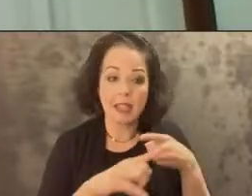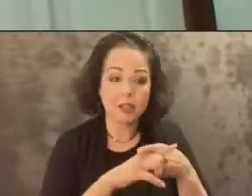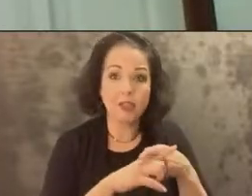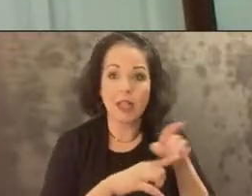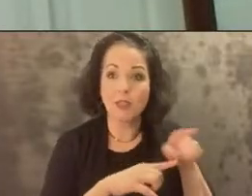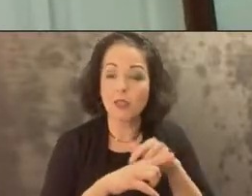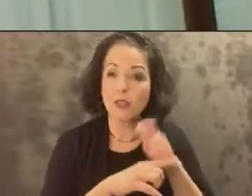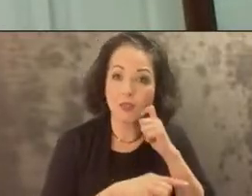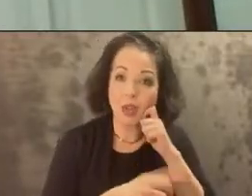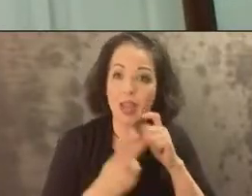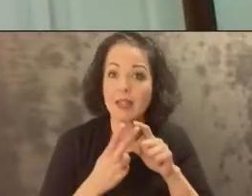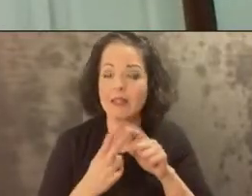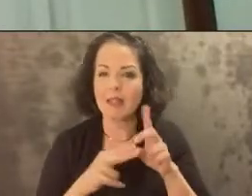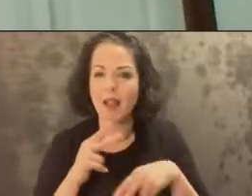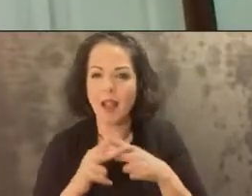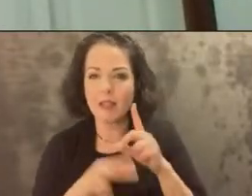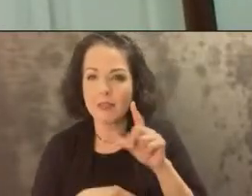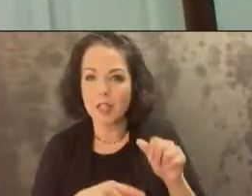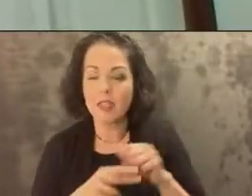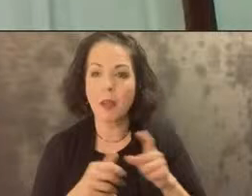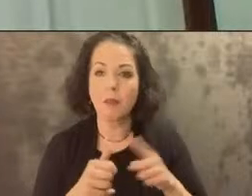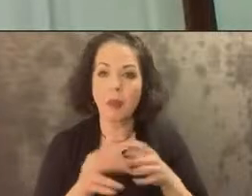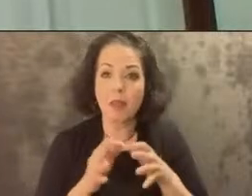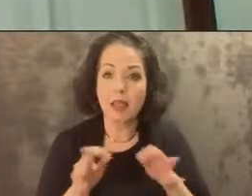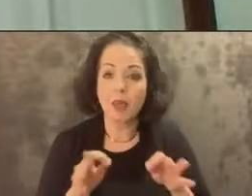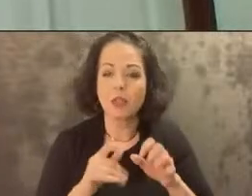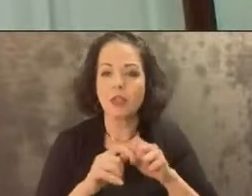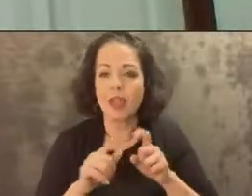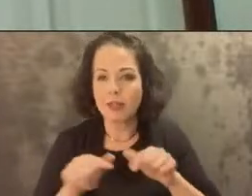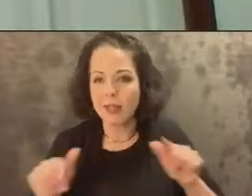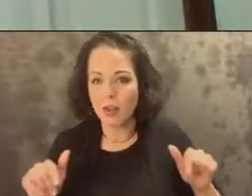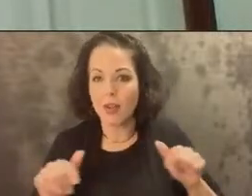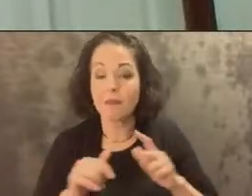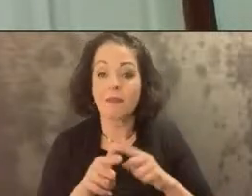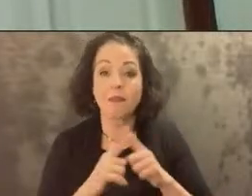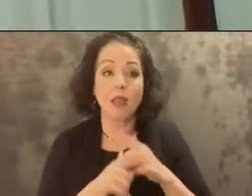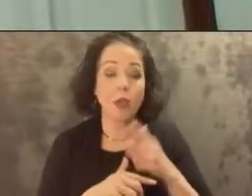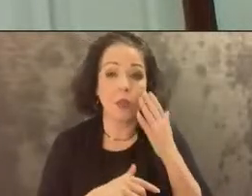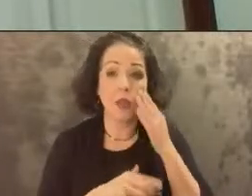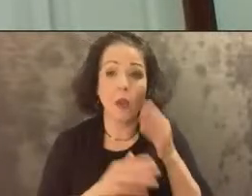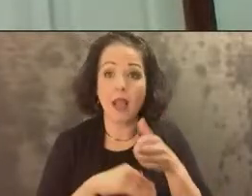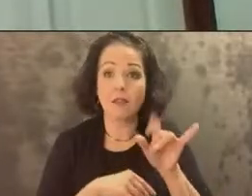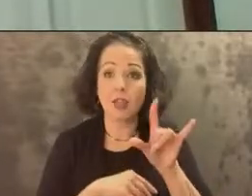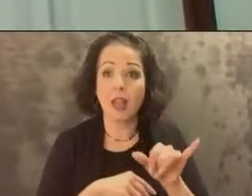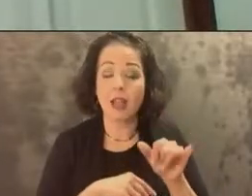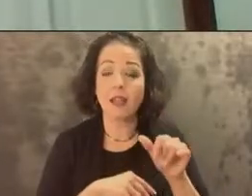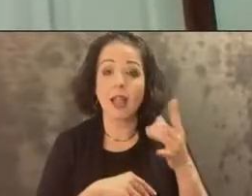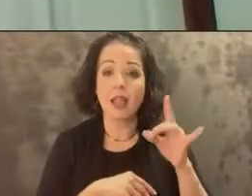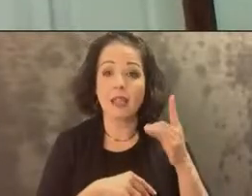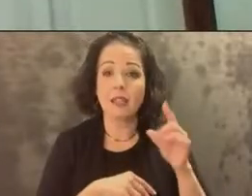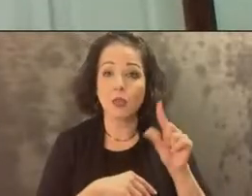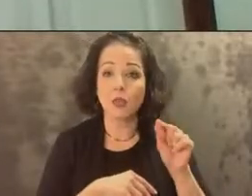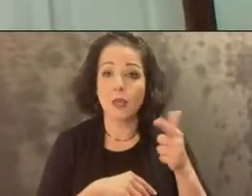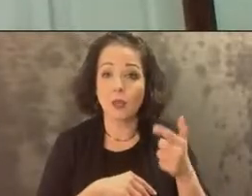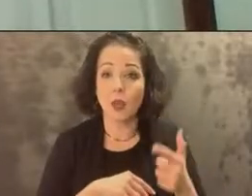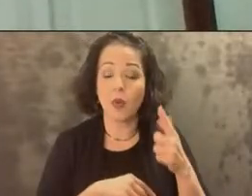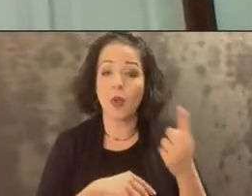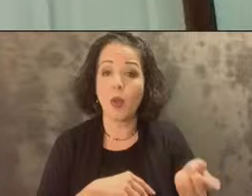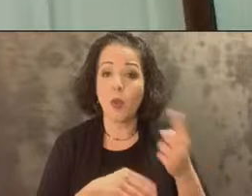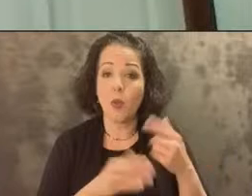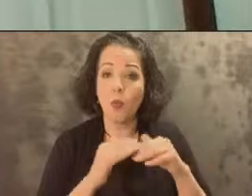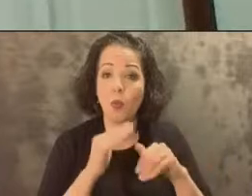kinds of disability, primary language, etc. However, we do know that as of July 18th, 2021, at least